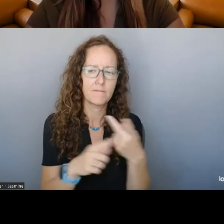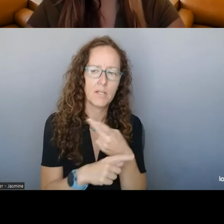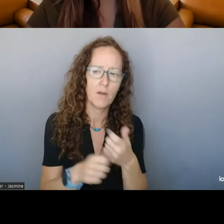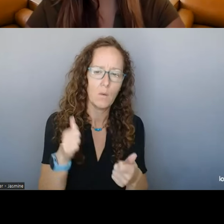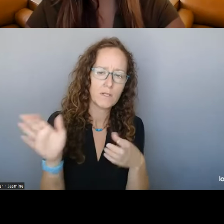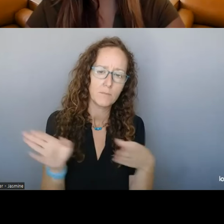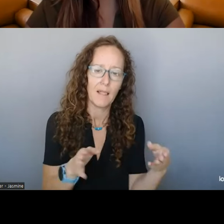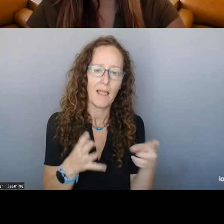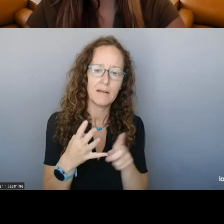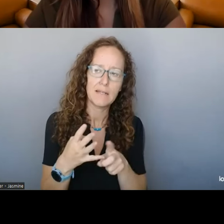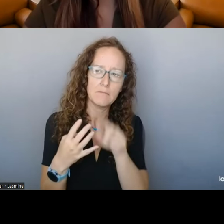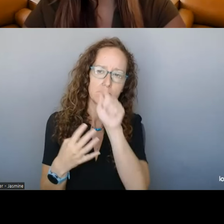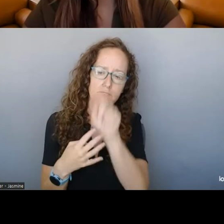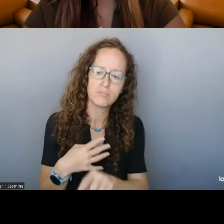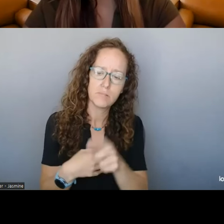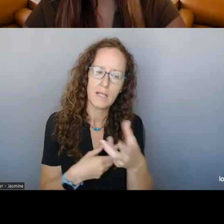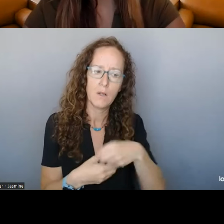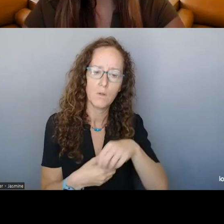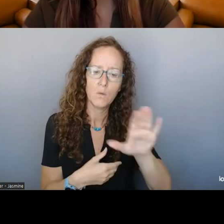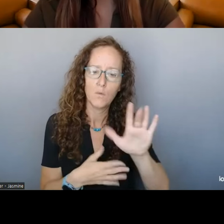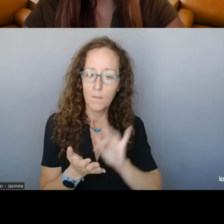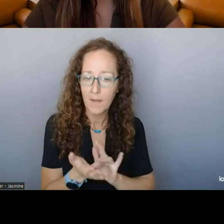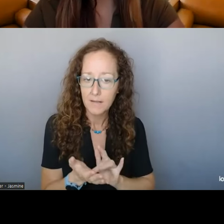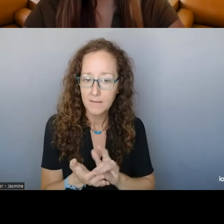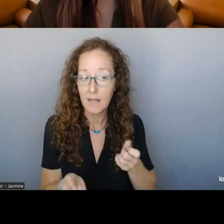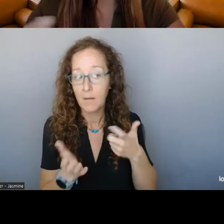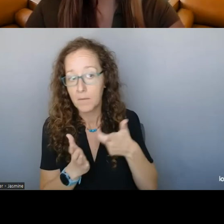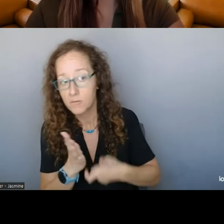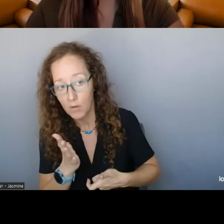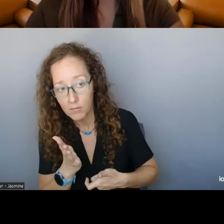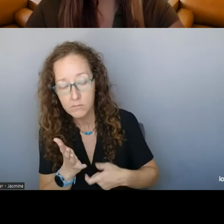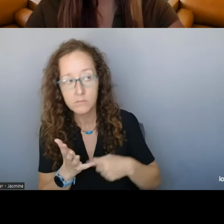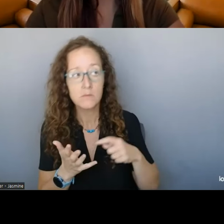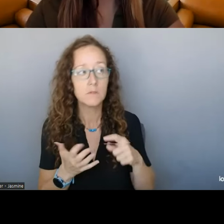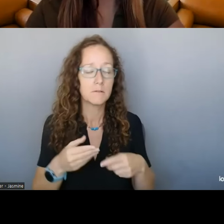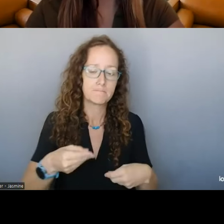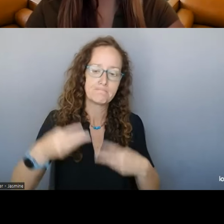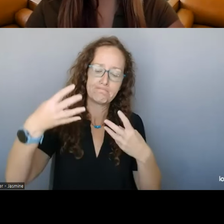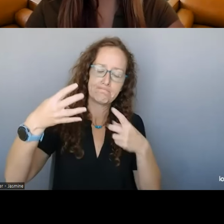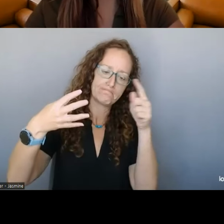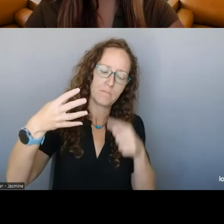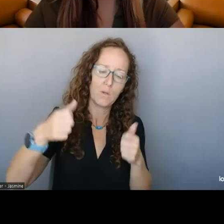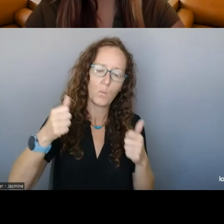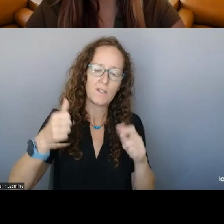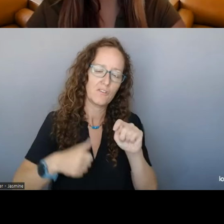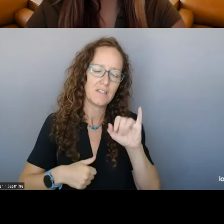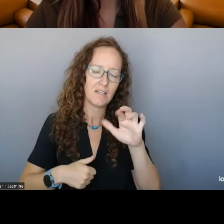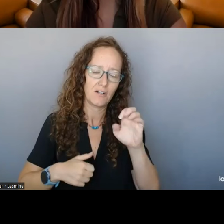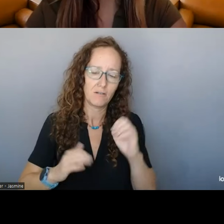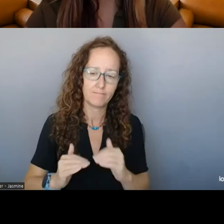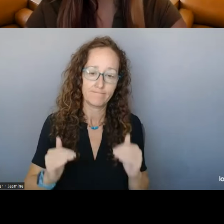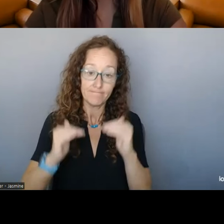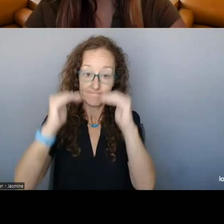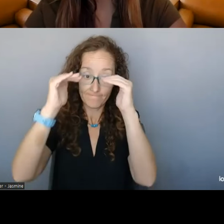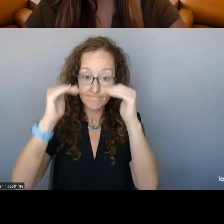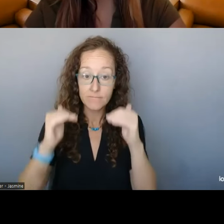your prescription drugs, how much they might cost and on what tier they're in on each plan and